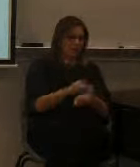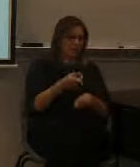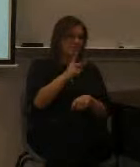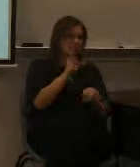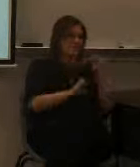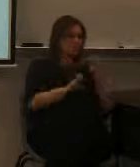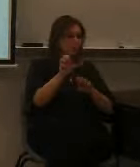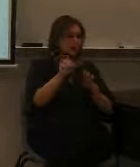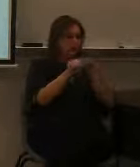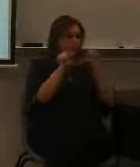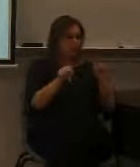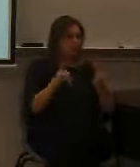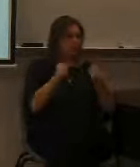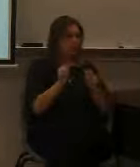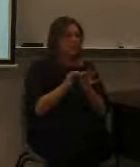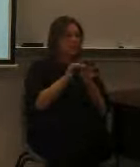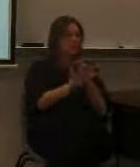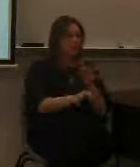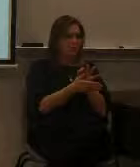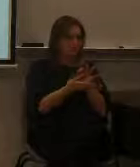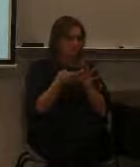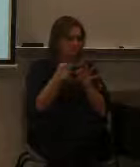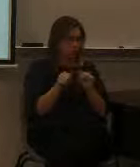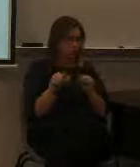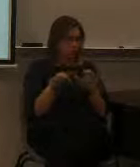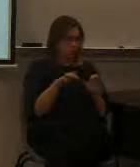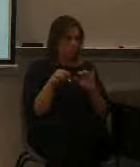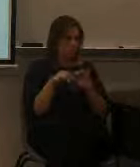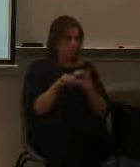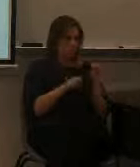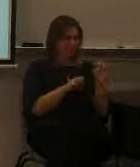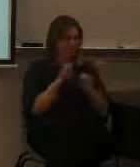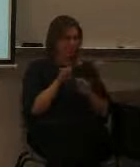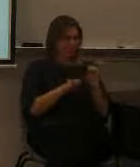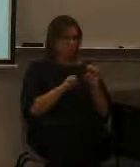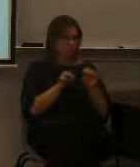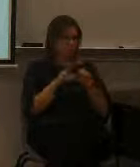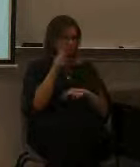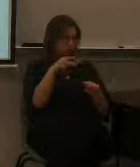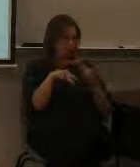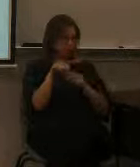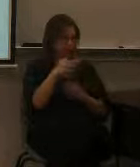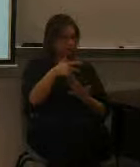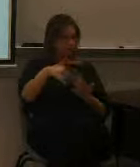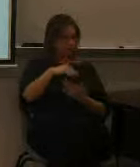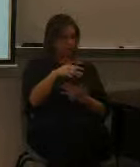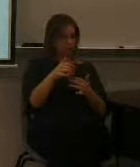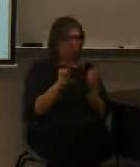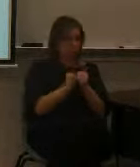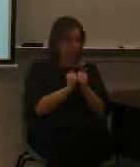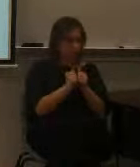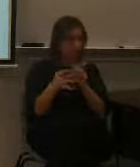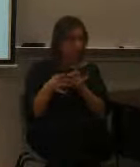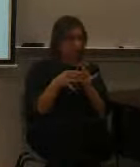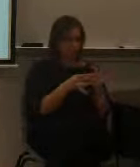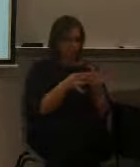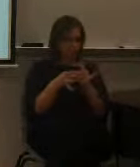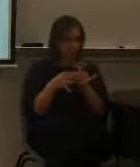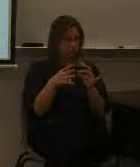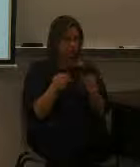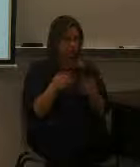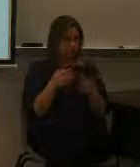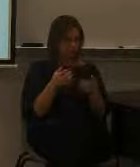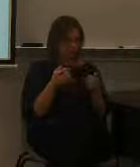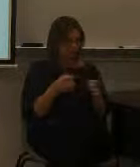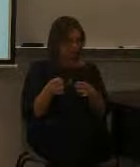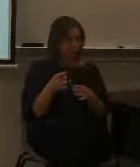systems to try to simplify things to the point where you can do these experiments where you look at interactions among species.